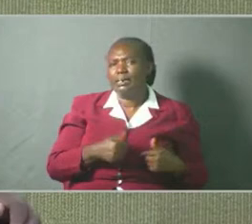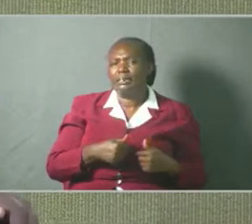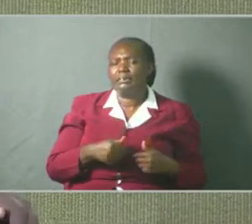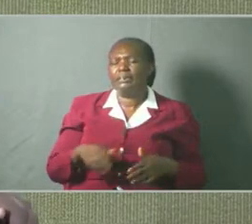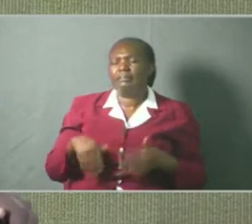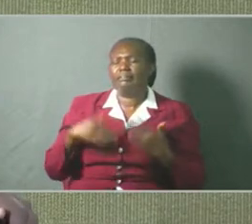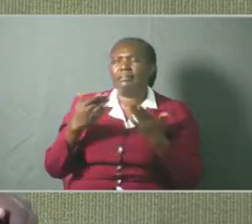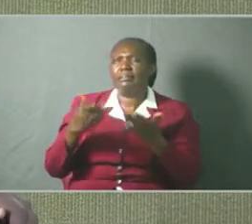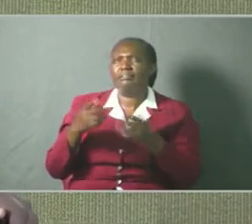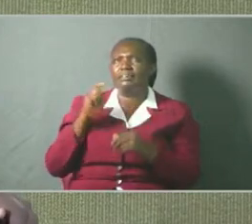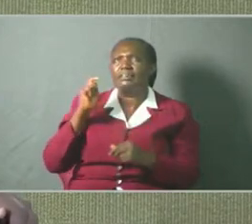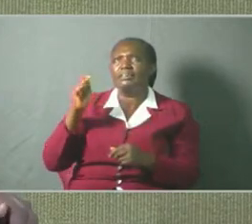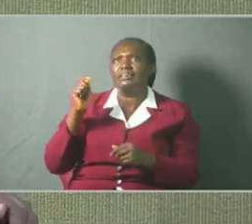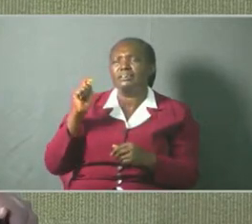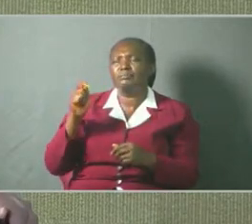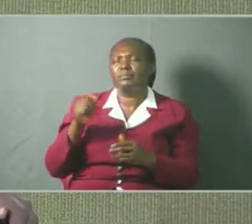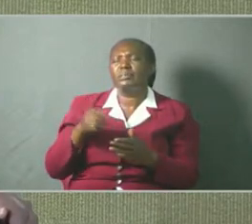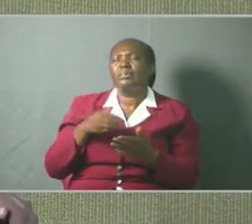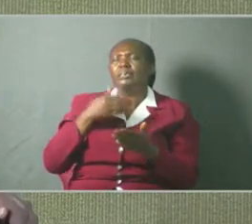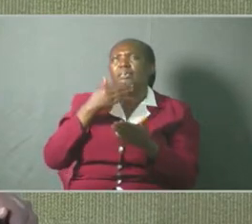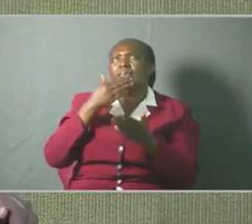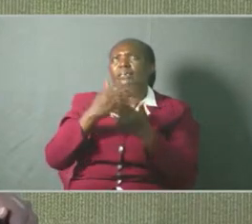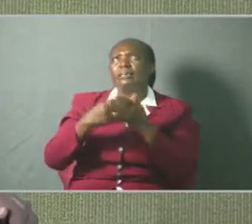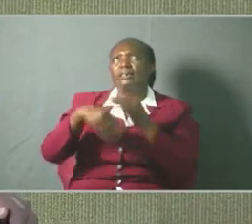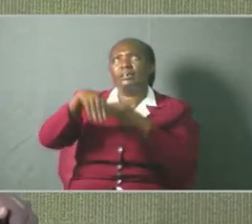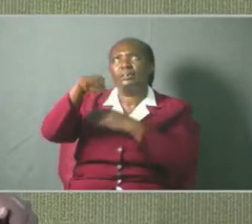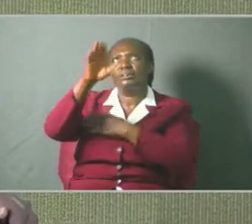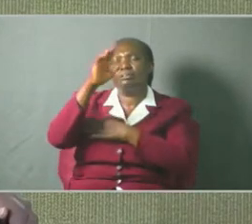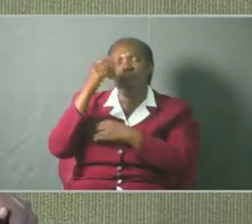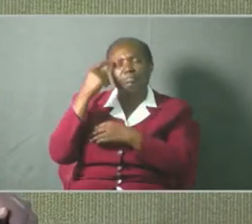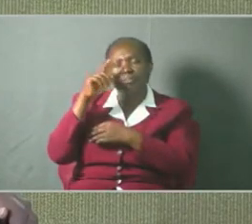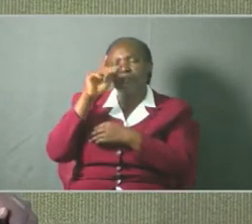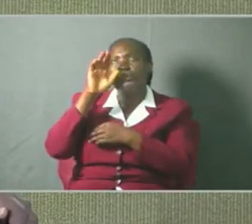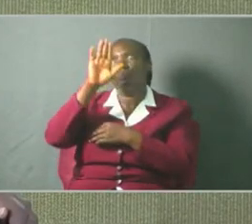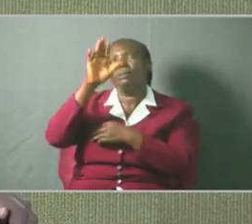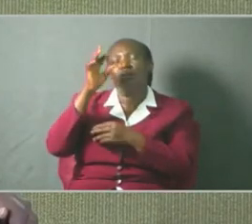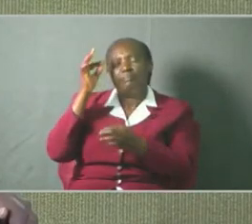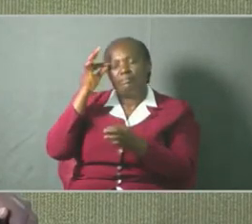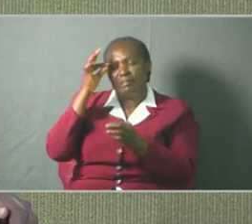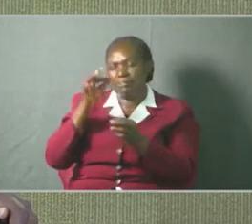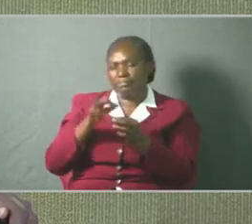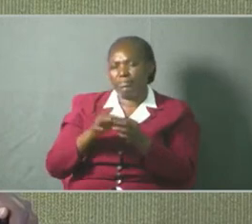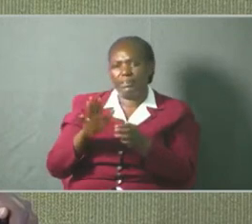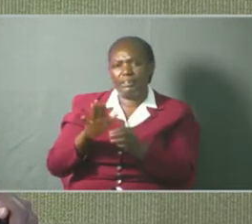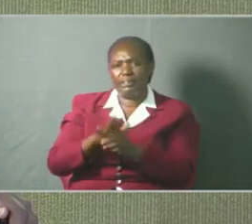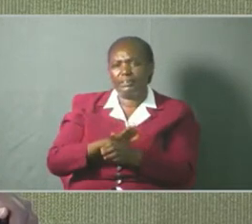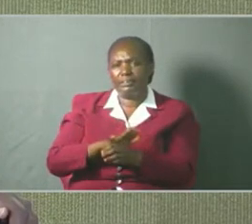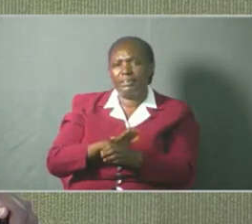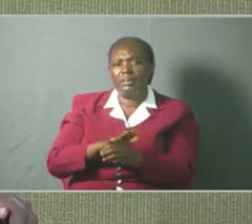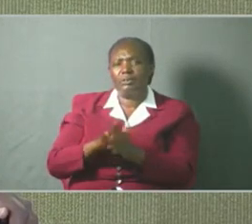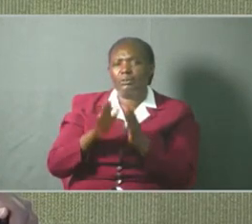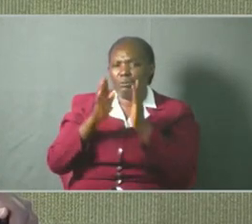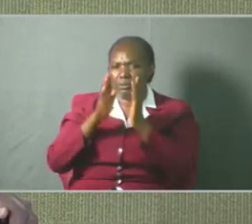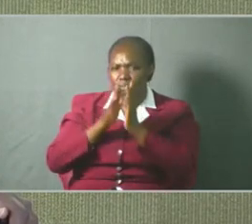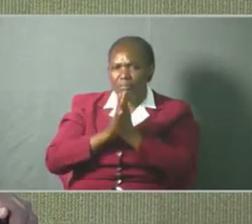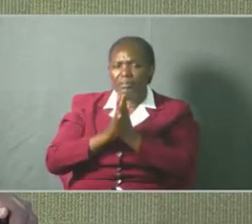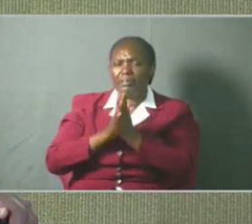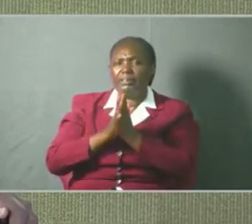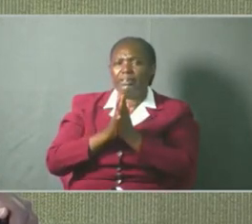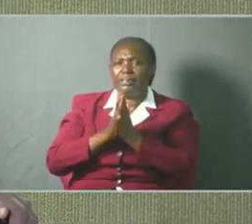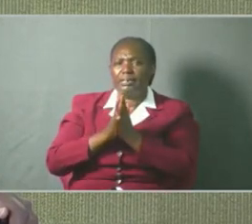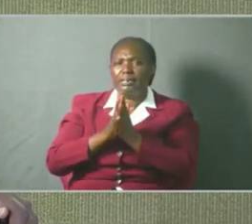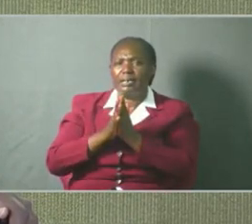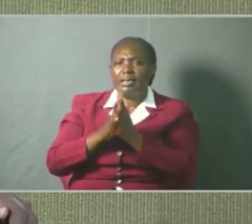goodness, thanking you for your faithfulness. We pray, Heavenly Father, that as we bring